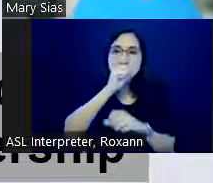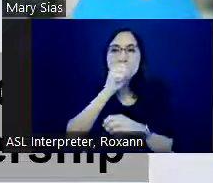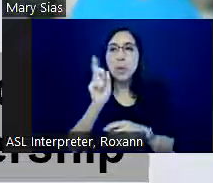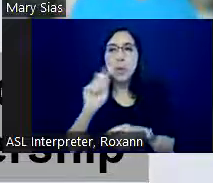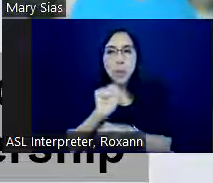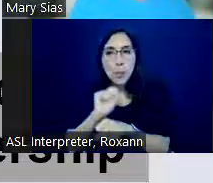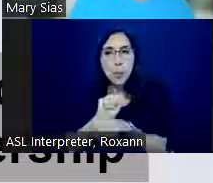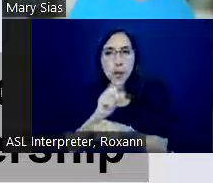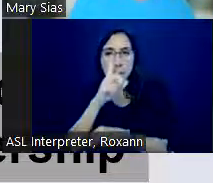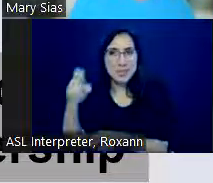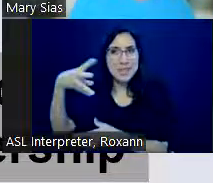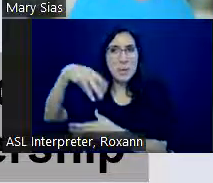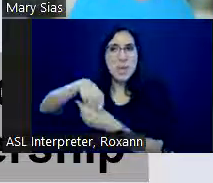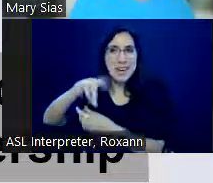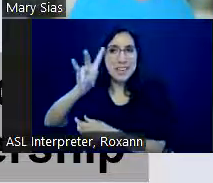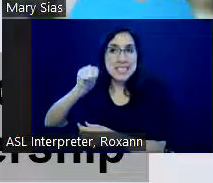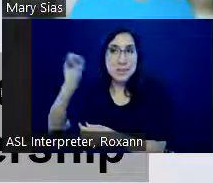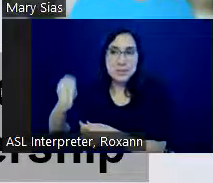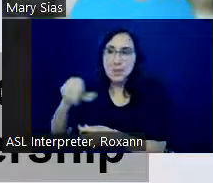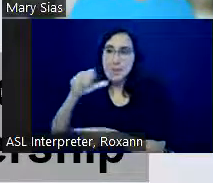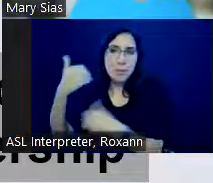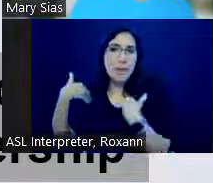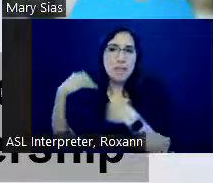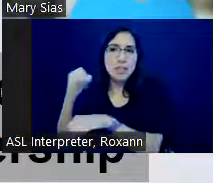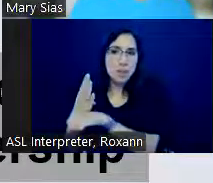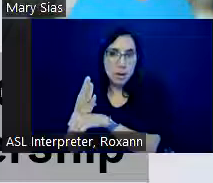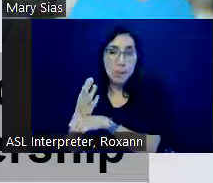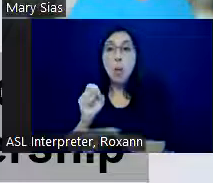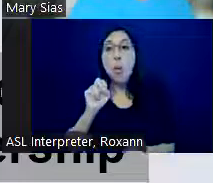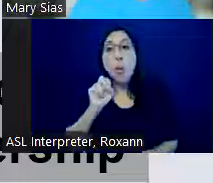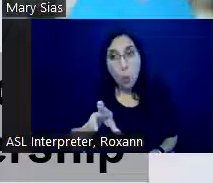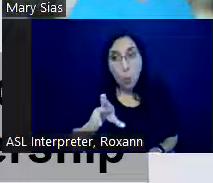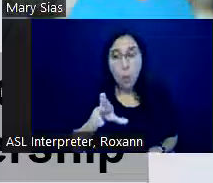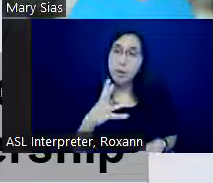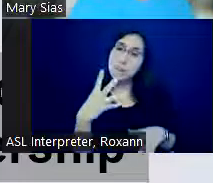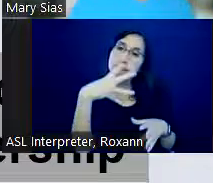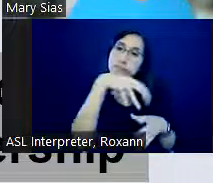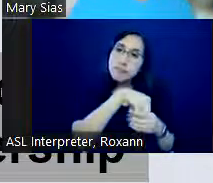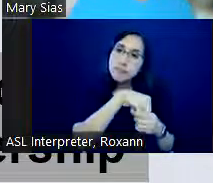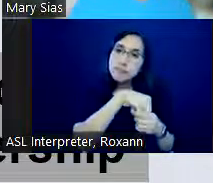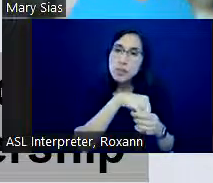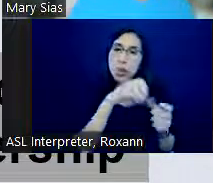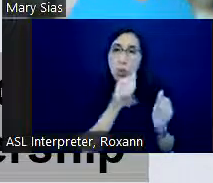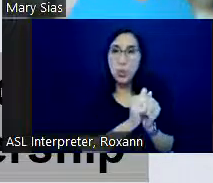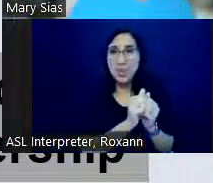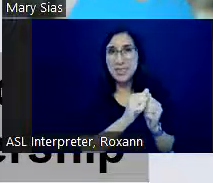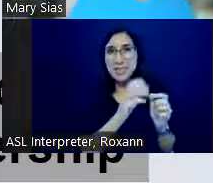that are unemployed, or they're part of the group that feels isolated at their